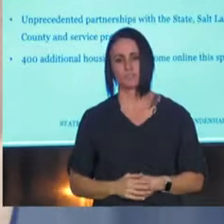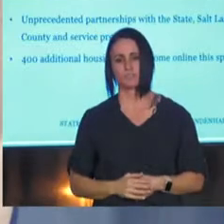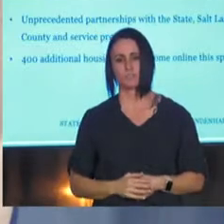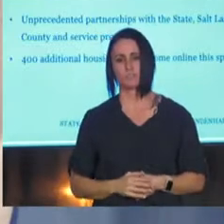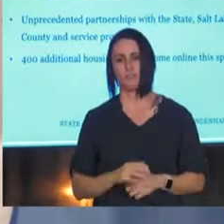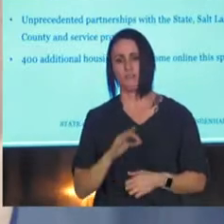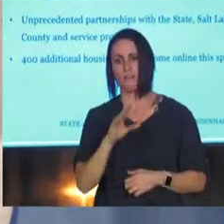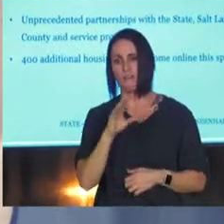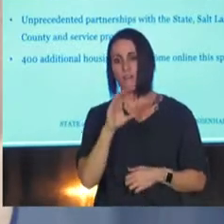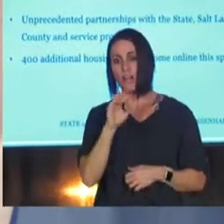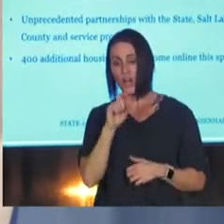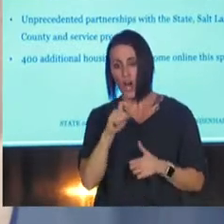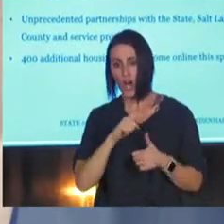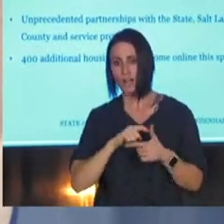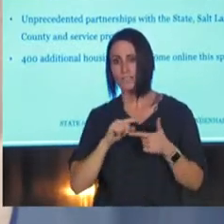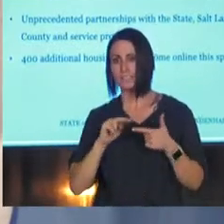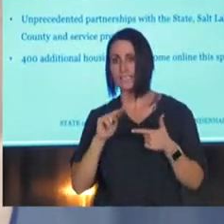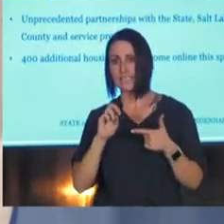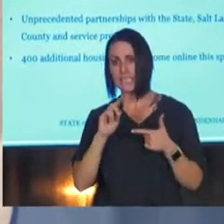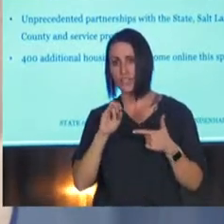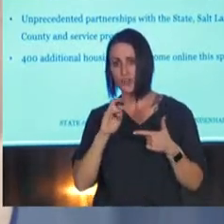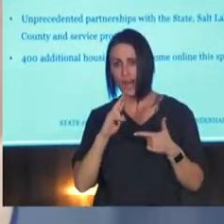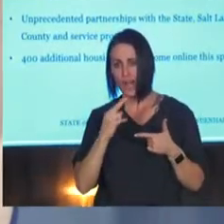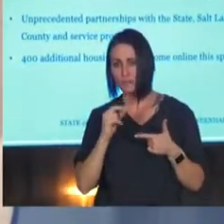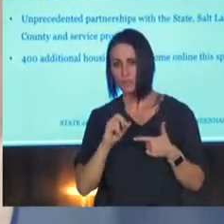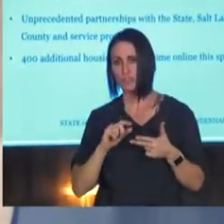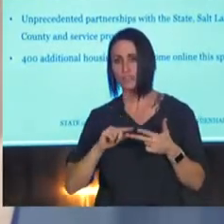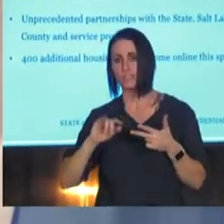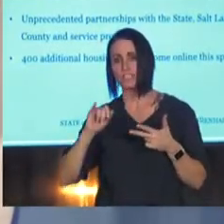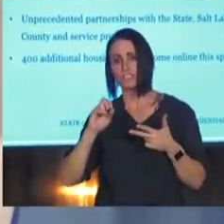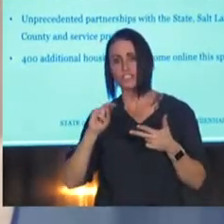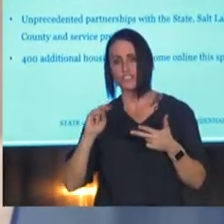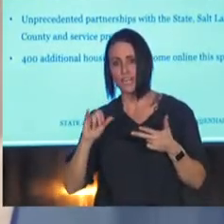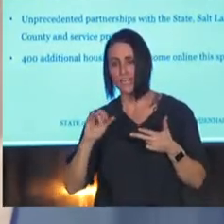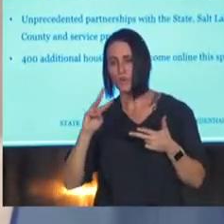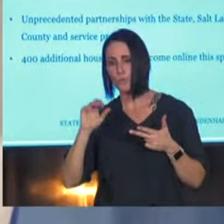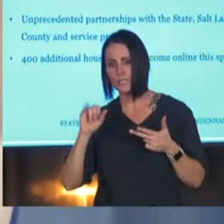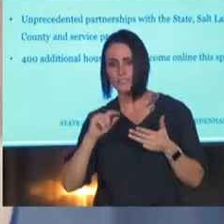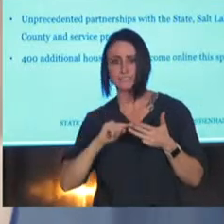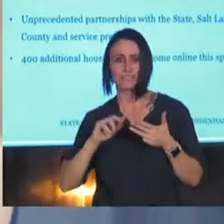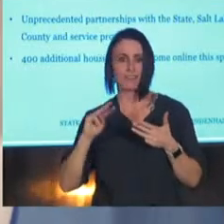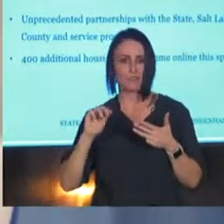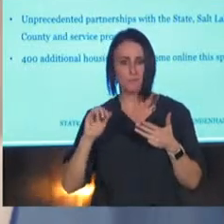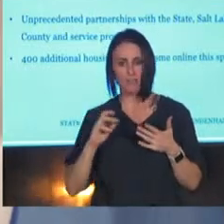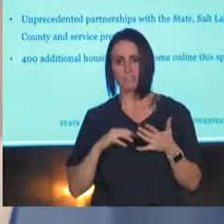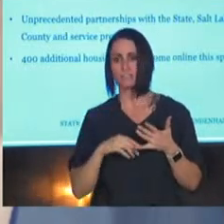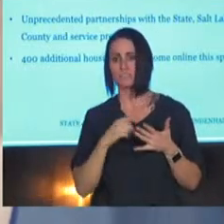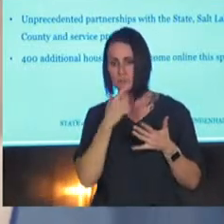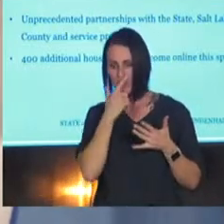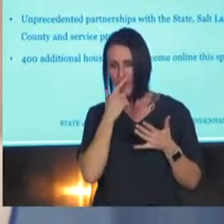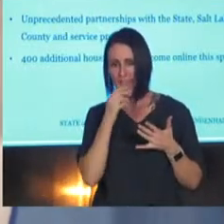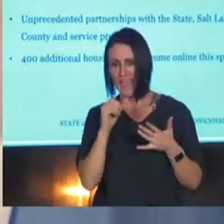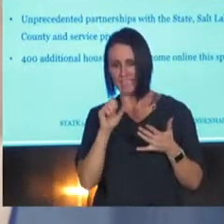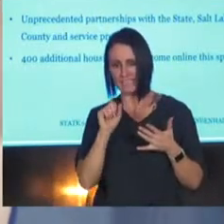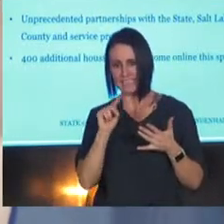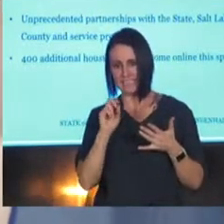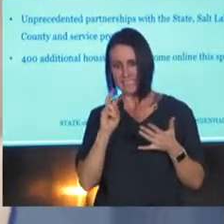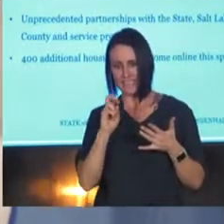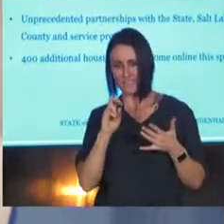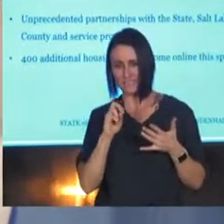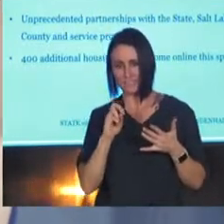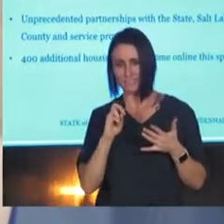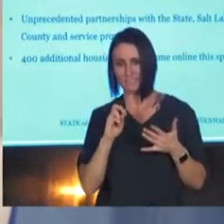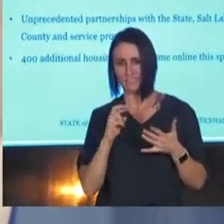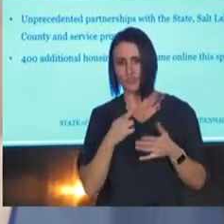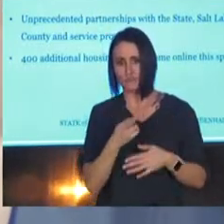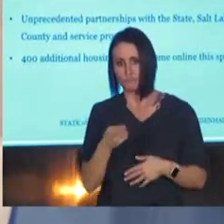Cox, Wayne Niederhauser, Mayor Jenny Wilson, Mayors Wood, Silvestrini, and Stevens, who host resource